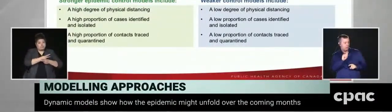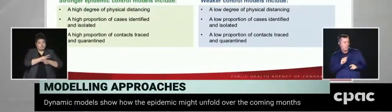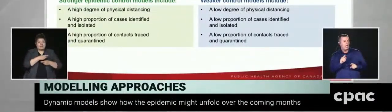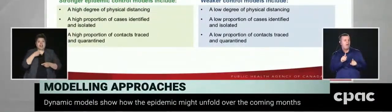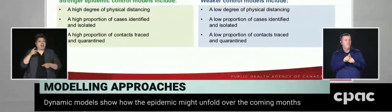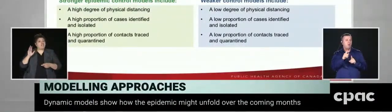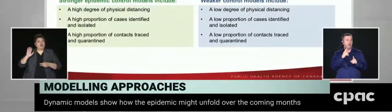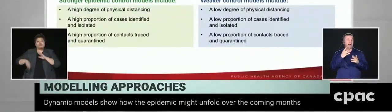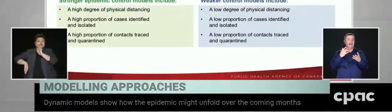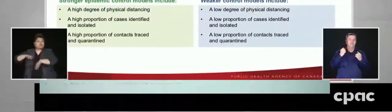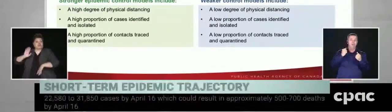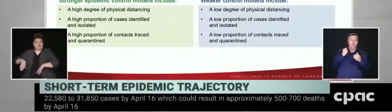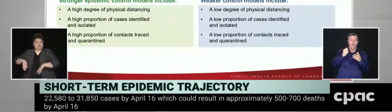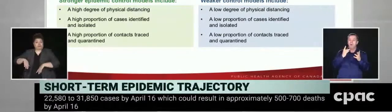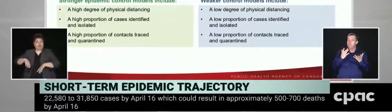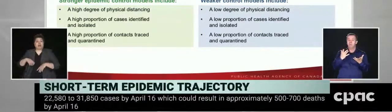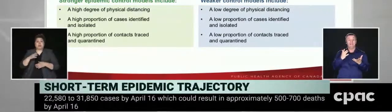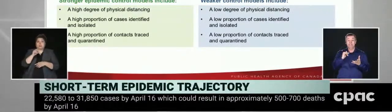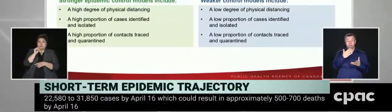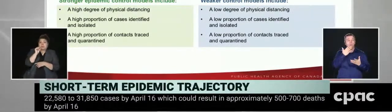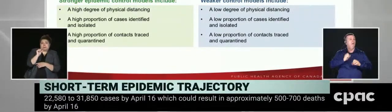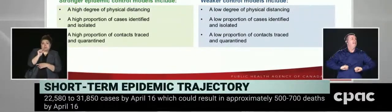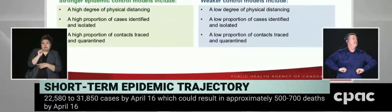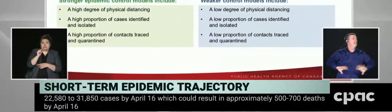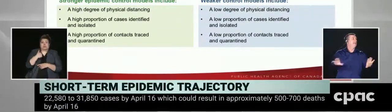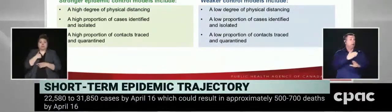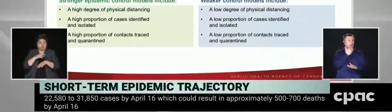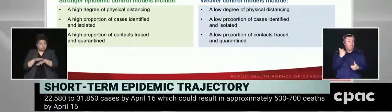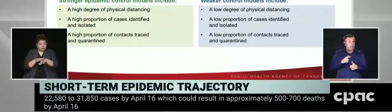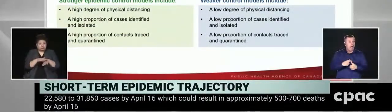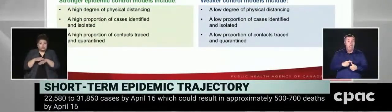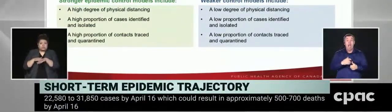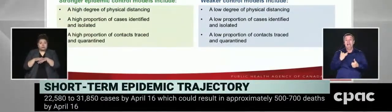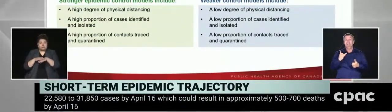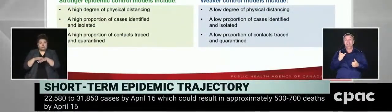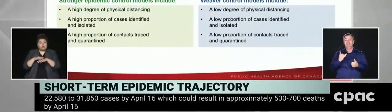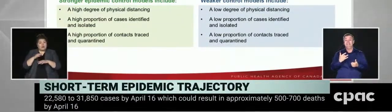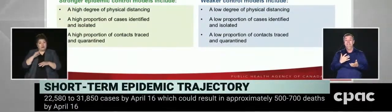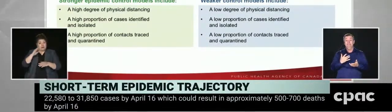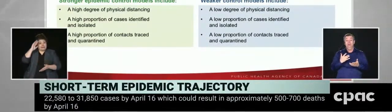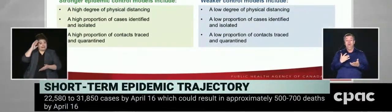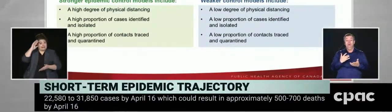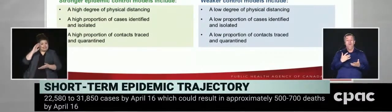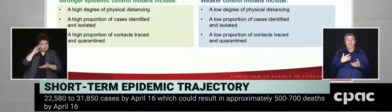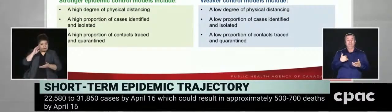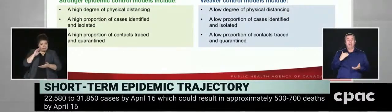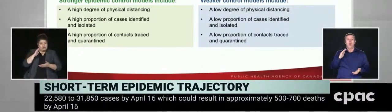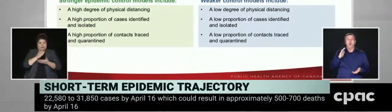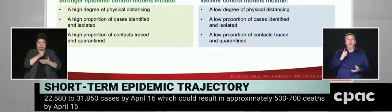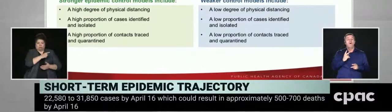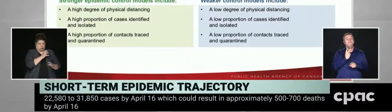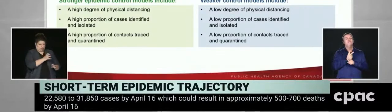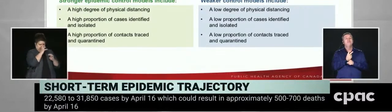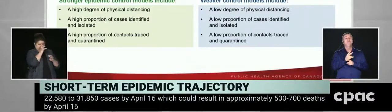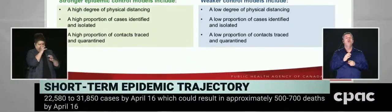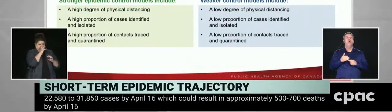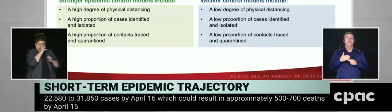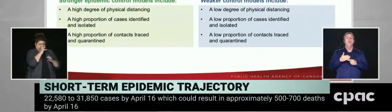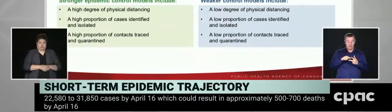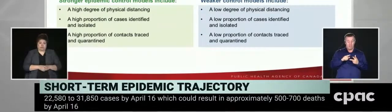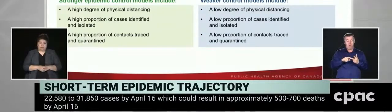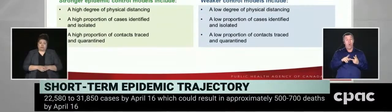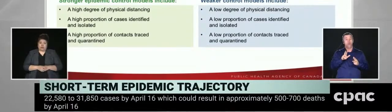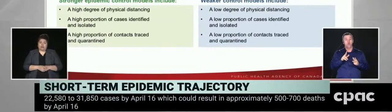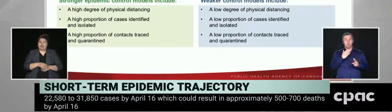some controls to delay and reduce the peak, and stronger epidemic control measures. So from this, we can discern